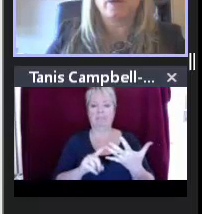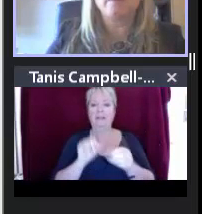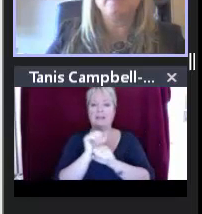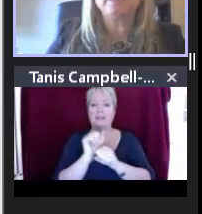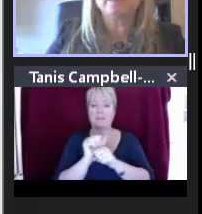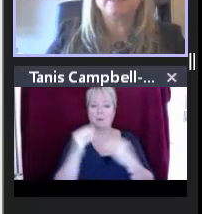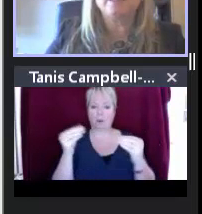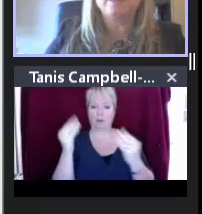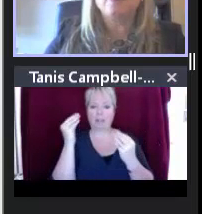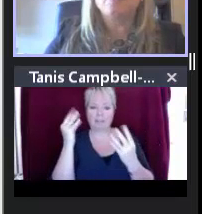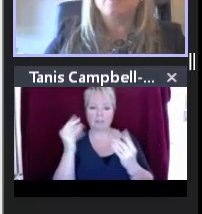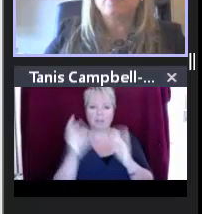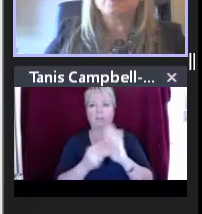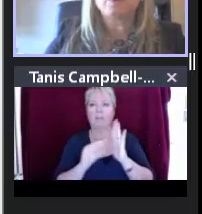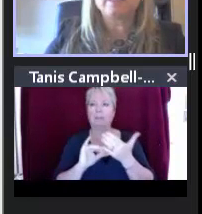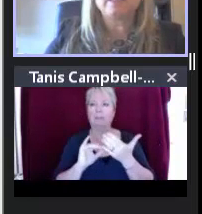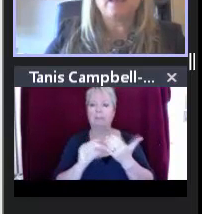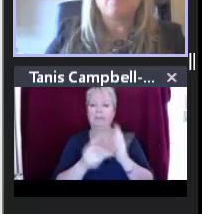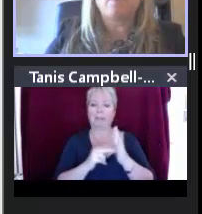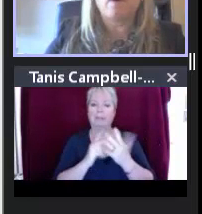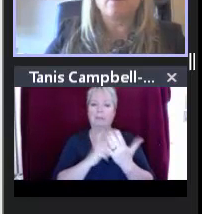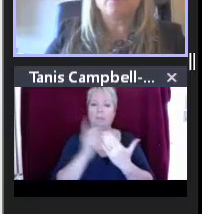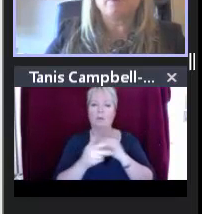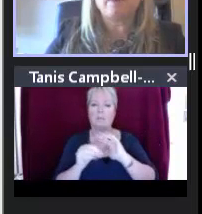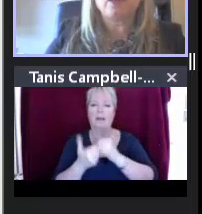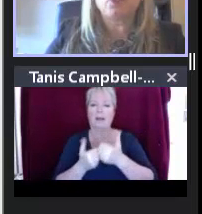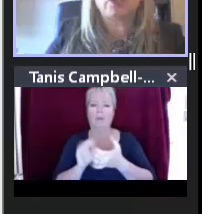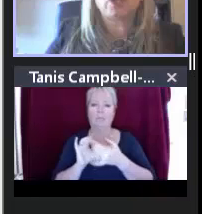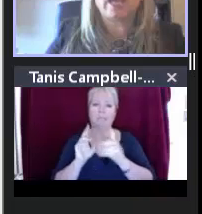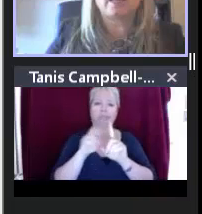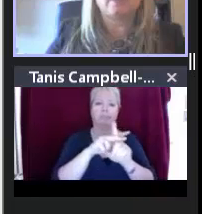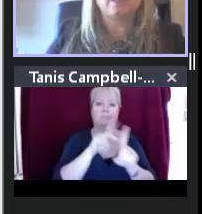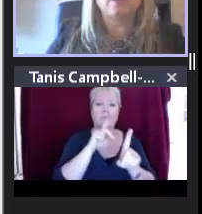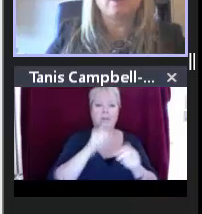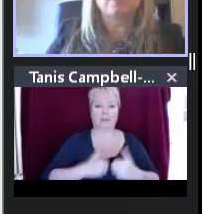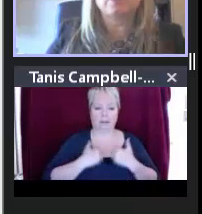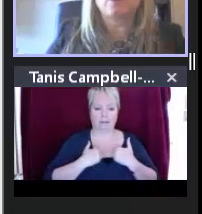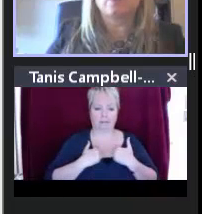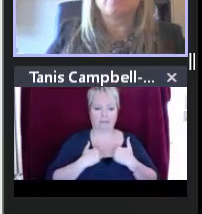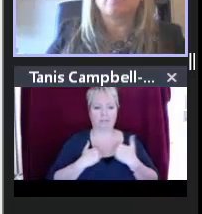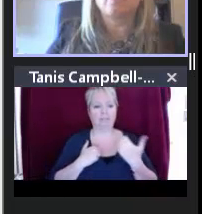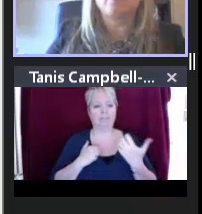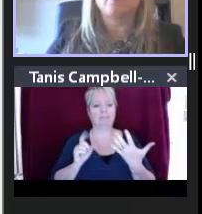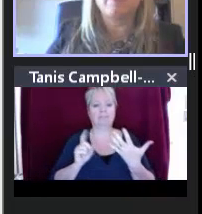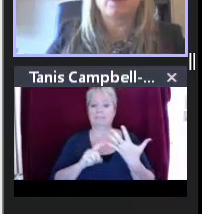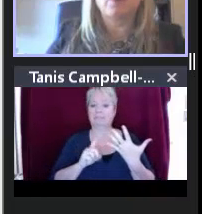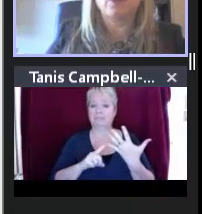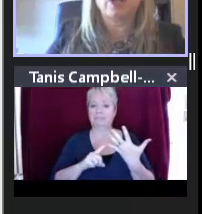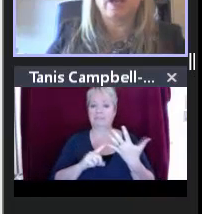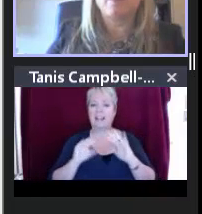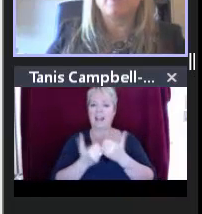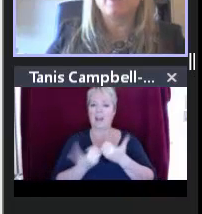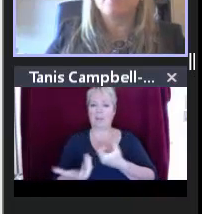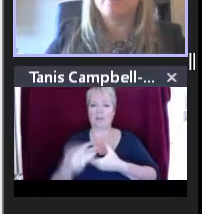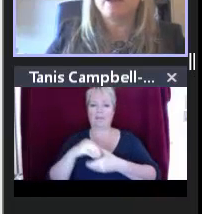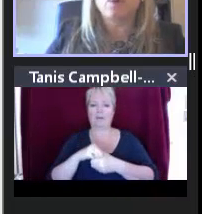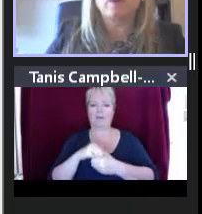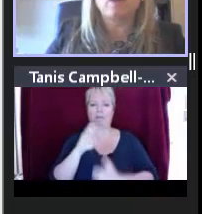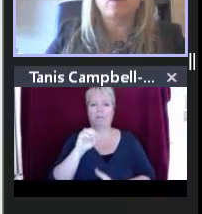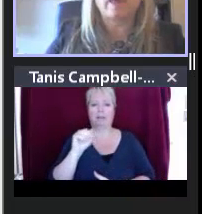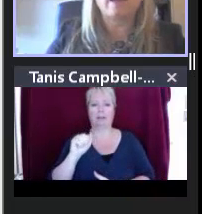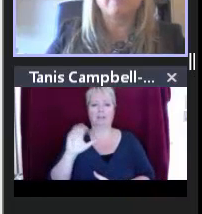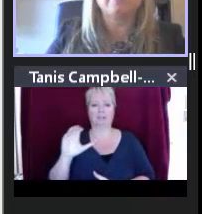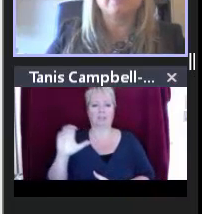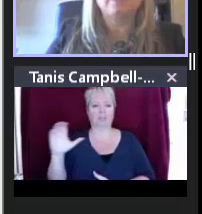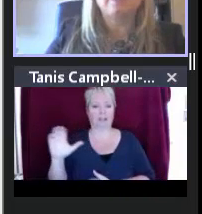of the programs. Now there's ways to get involved with Make a Change Canada, and I'll pretty much finish up by